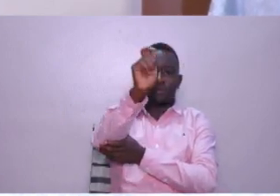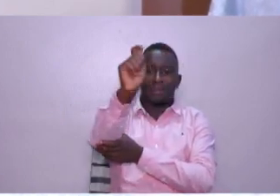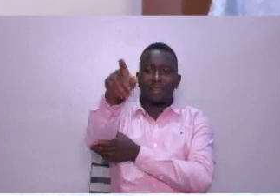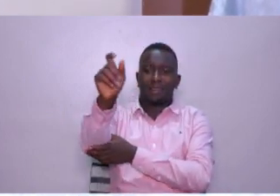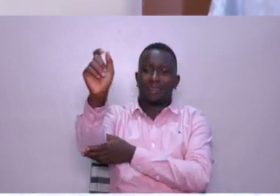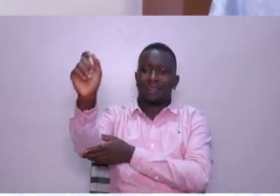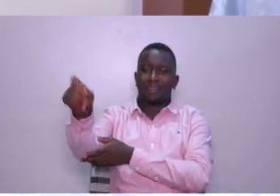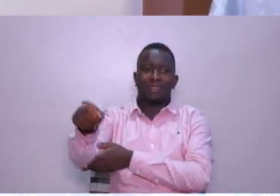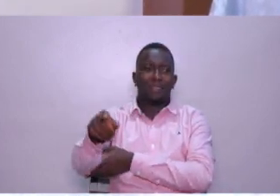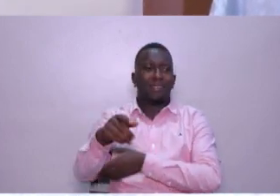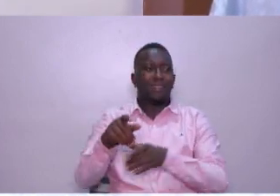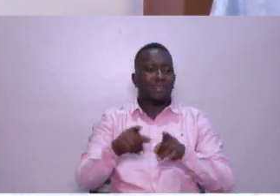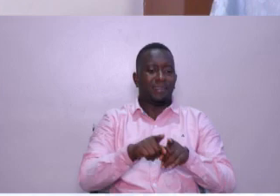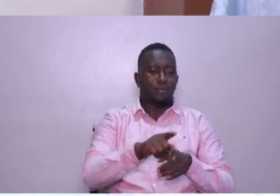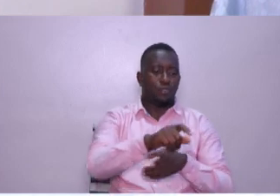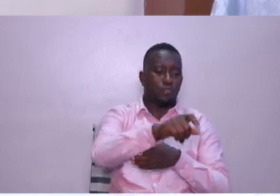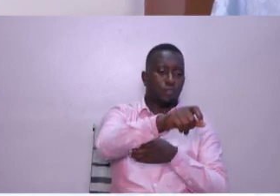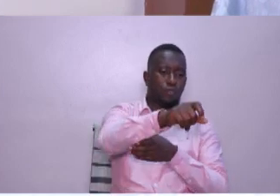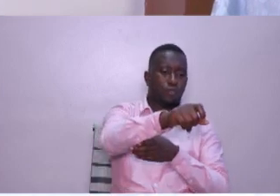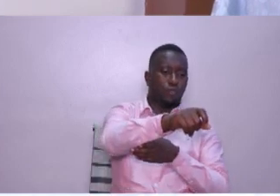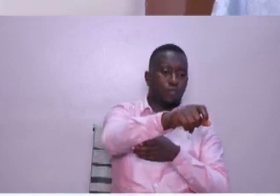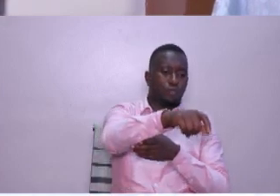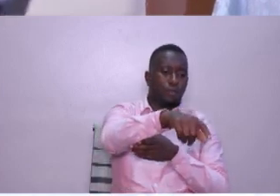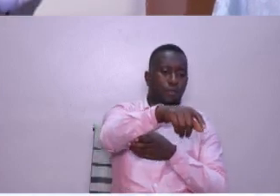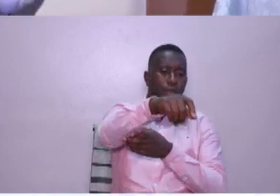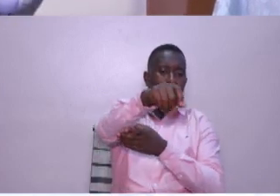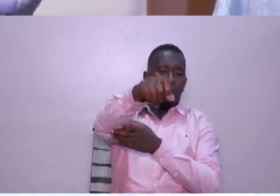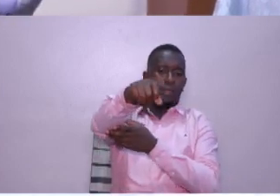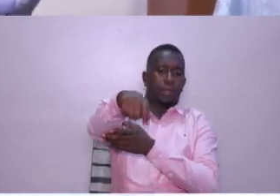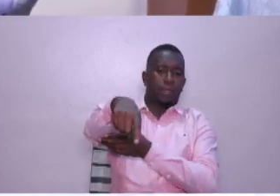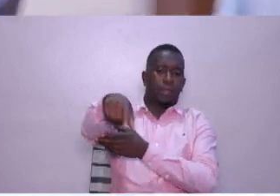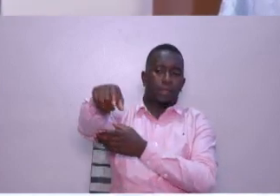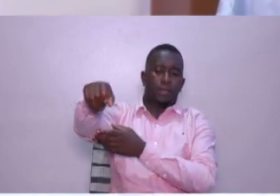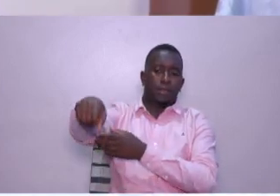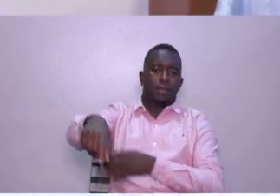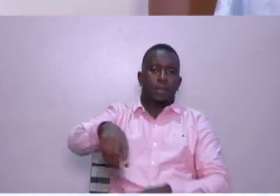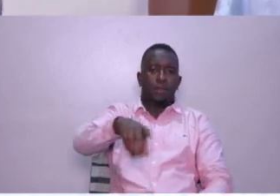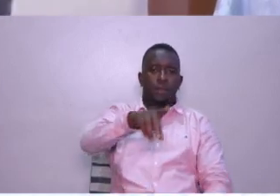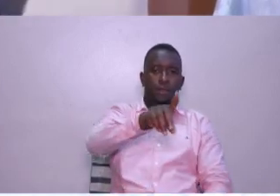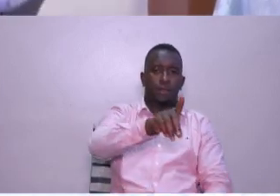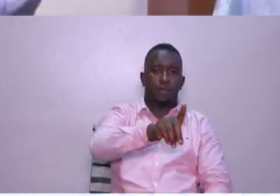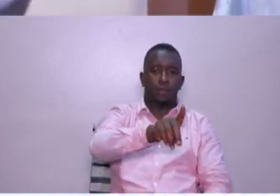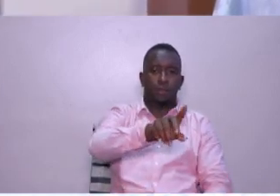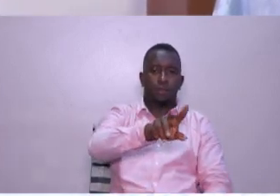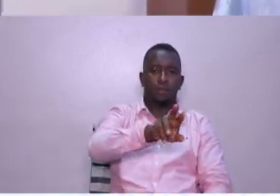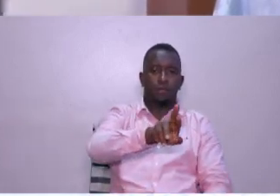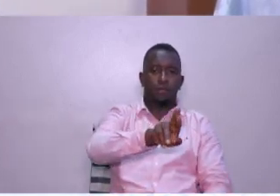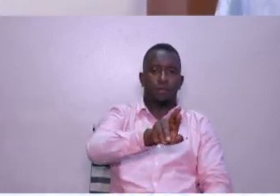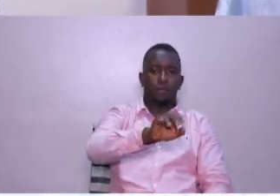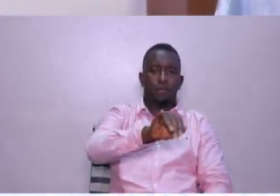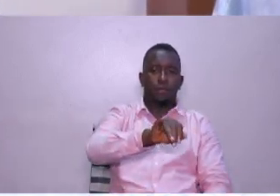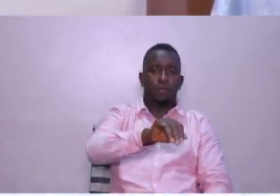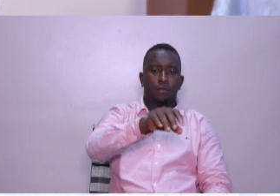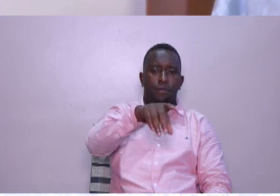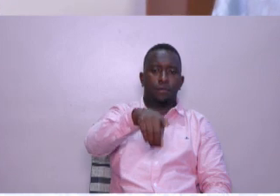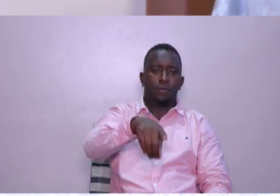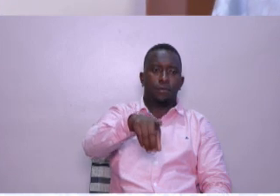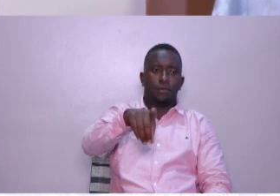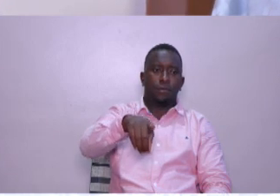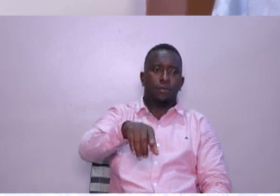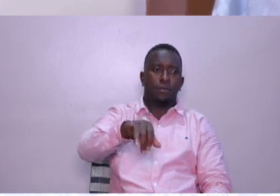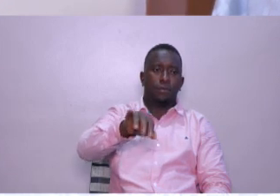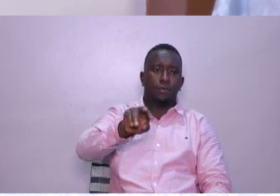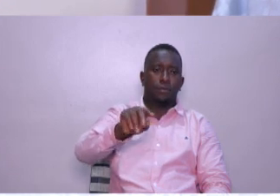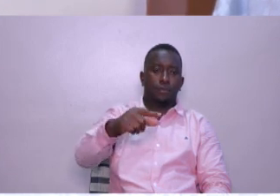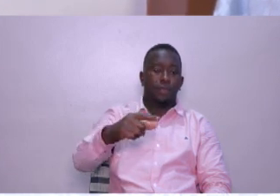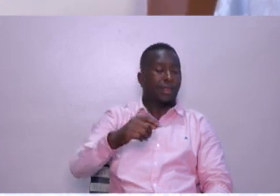draping, rather for the dripping, it's that. And for sprinkling, it's yes. So if we achieve that, it's another conclusion.